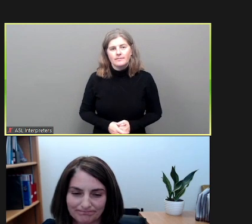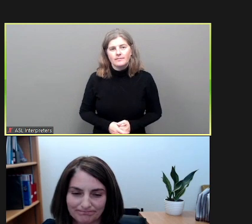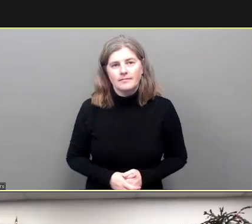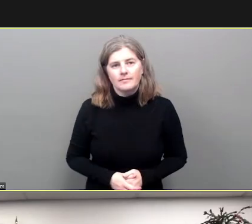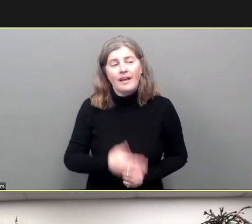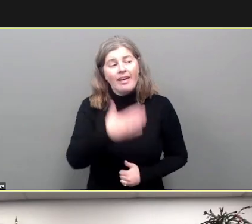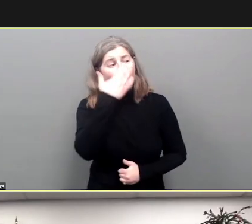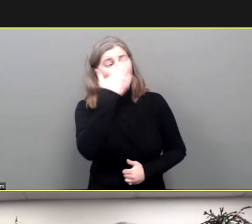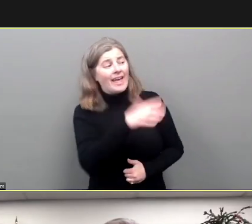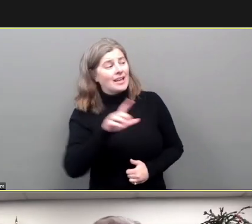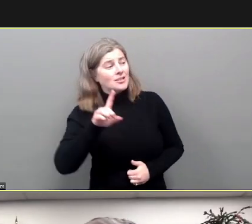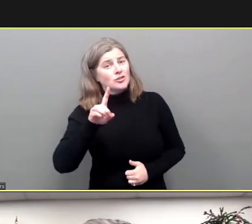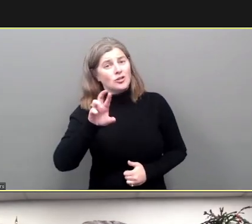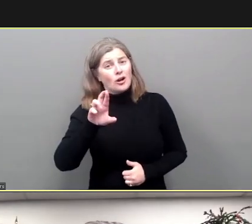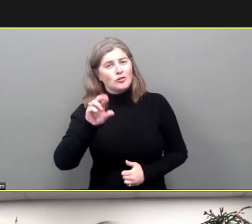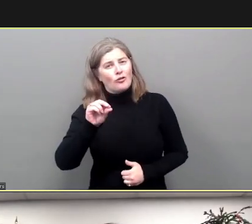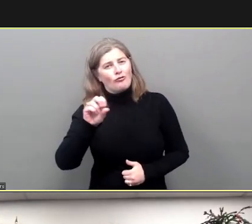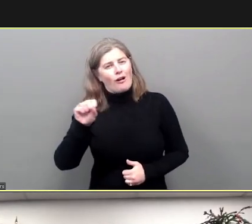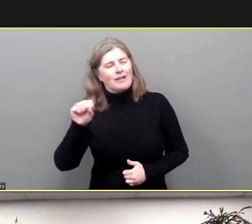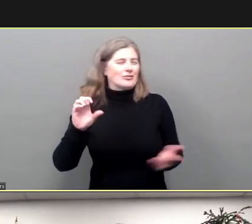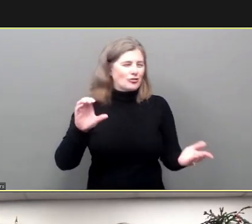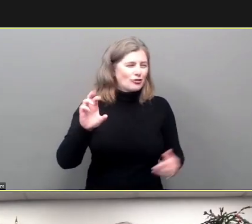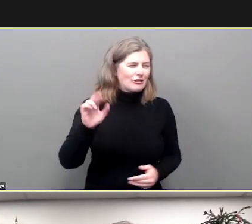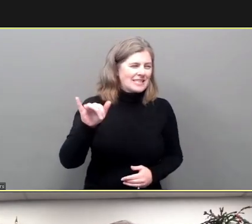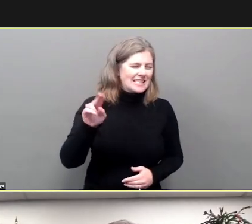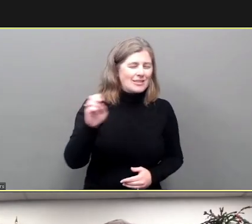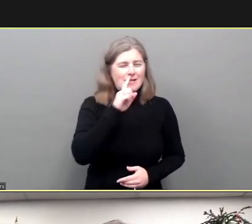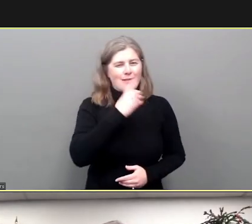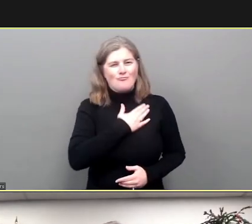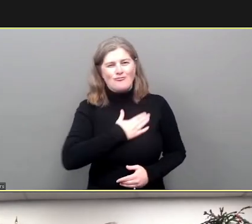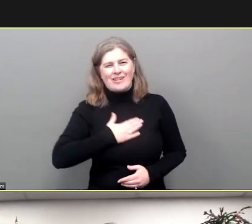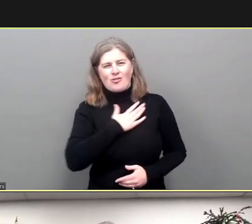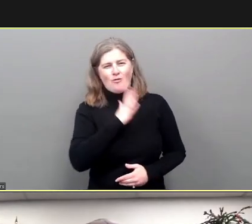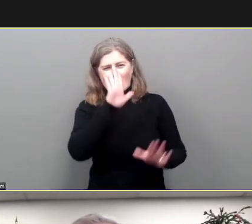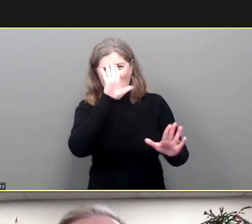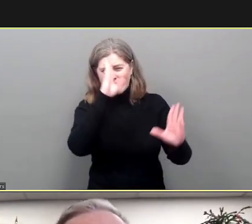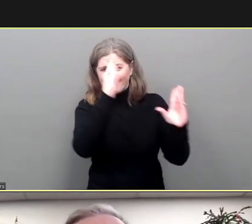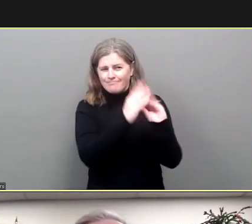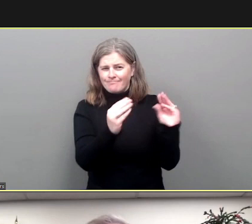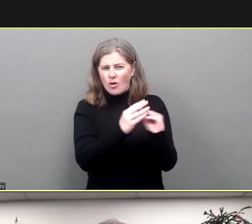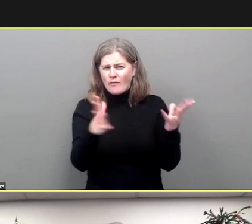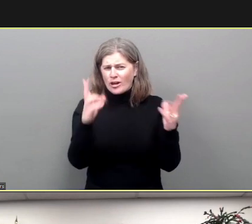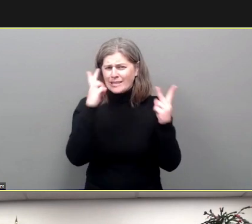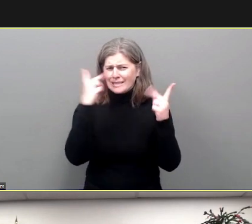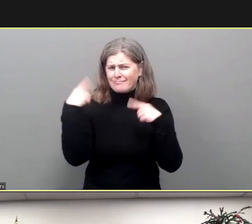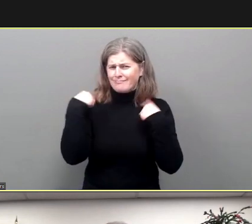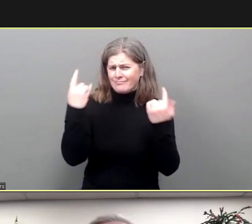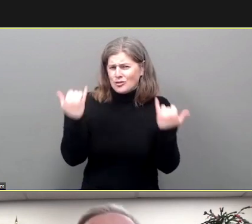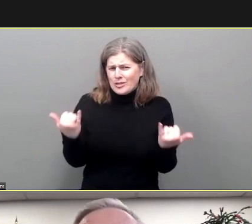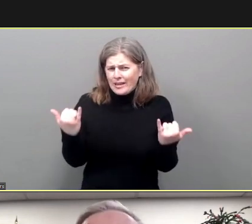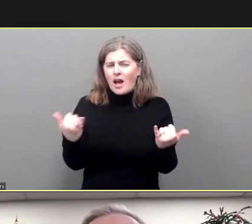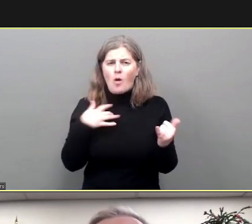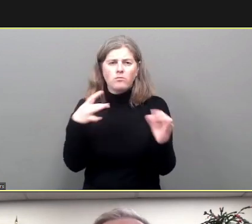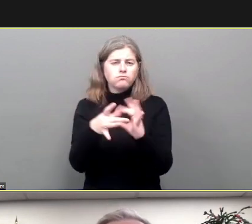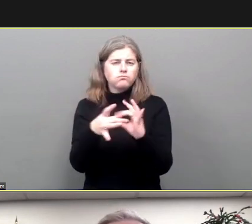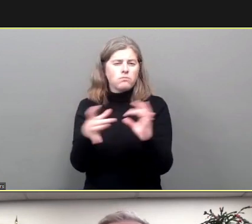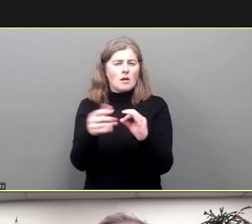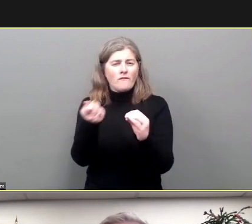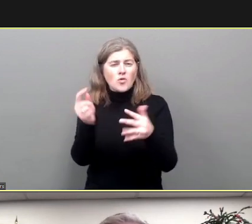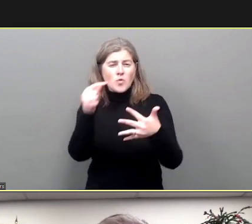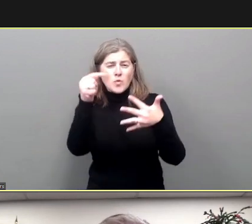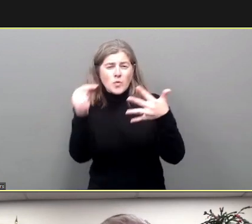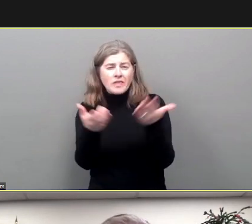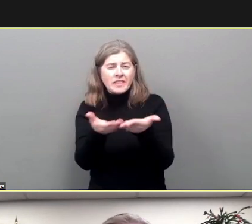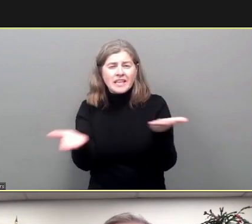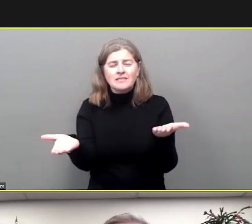Thanks, Dr. Ross or Christine. Appreciate all the great data we've seen already today. I'm going to talk about a couple things